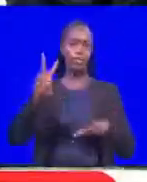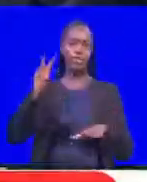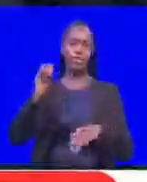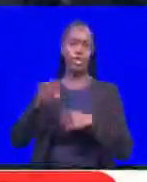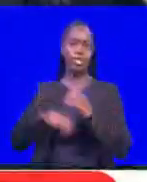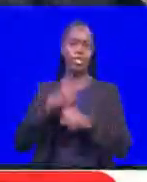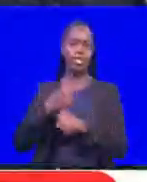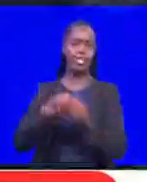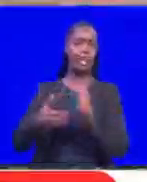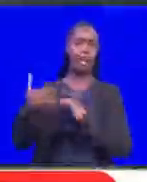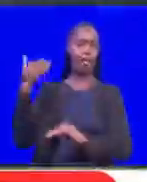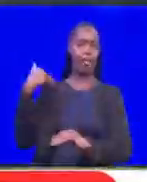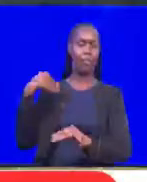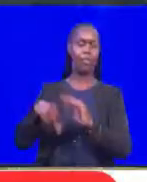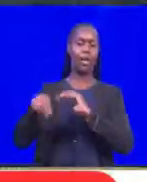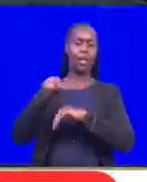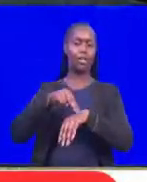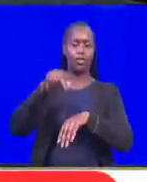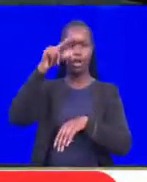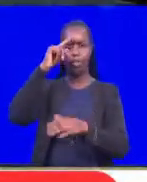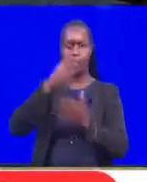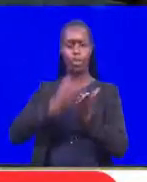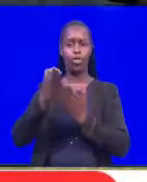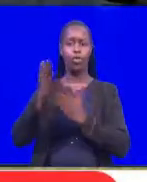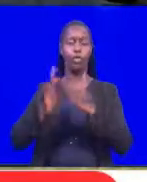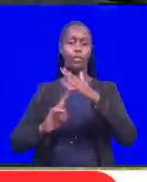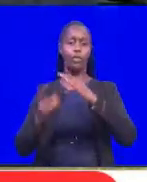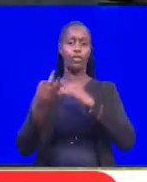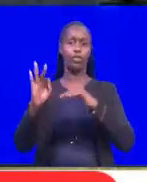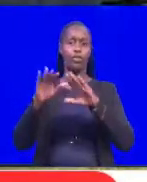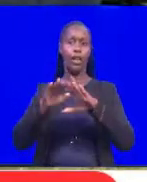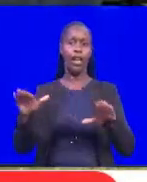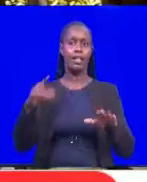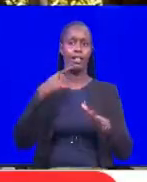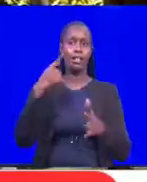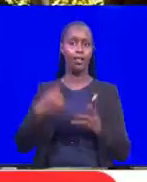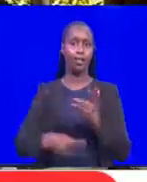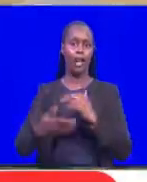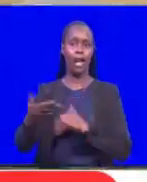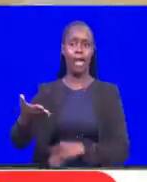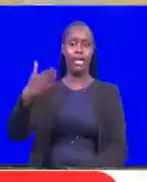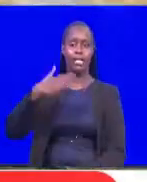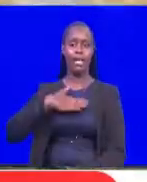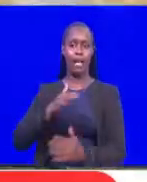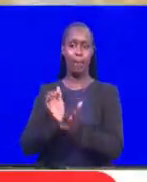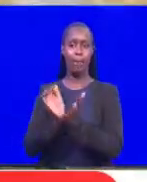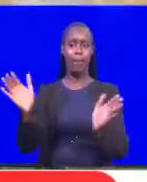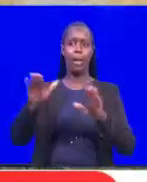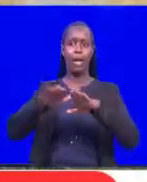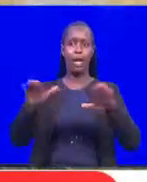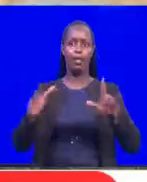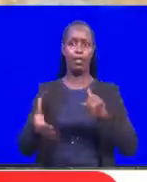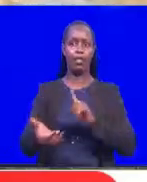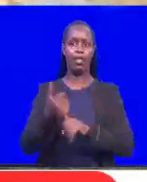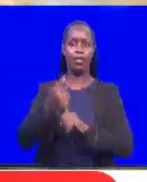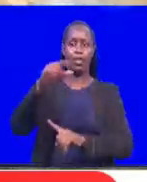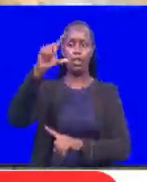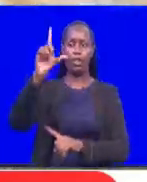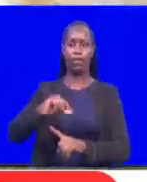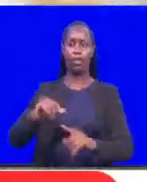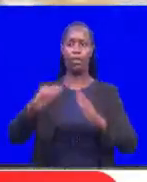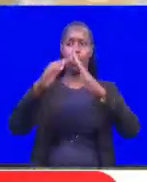The national government, through the Ministry of Lands, has now initiated the process to return public land in order to achieve the affordable housing